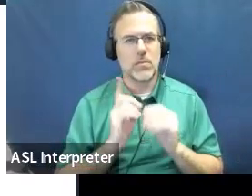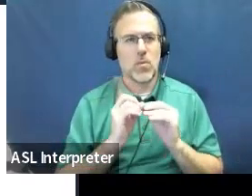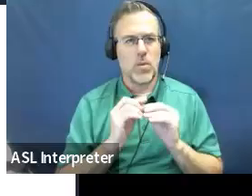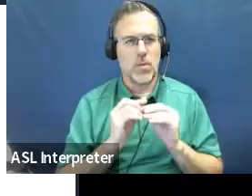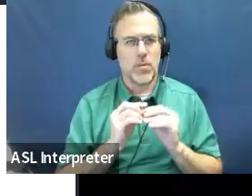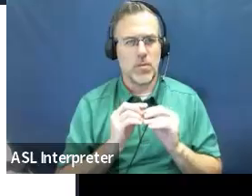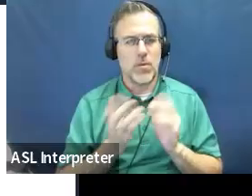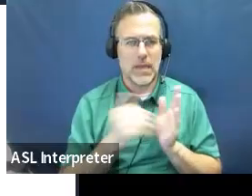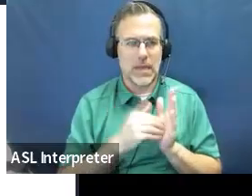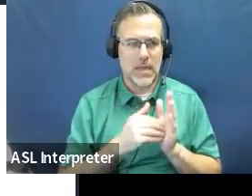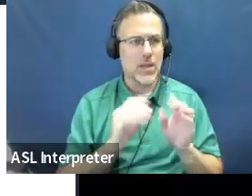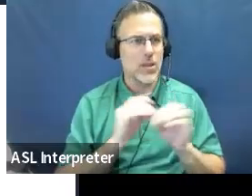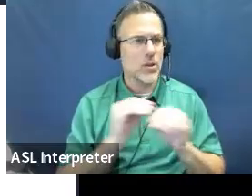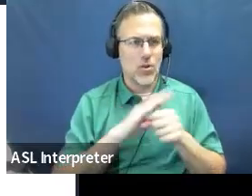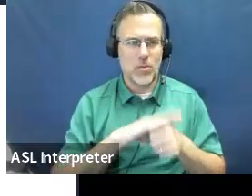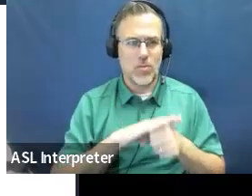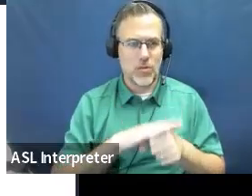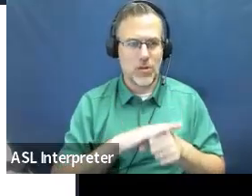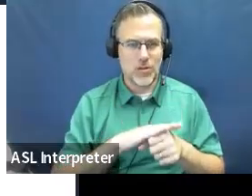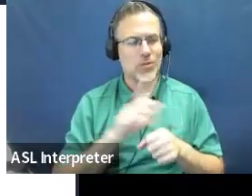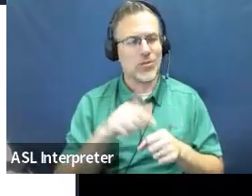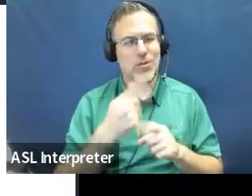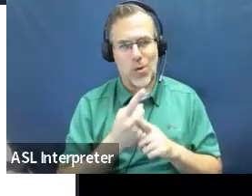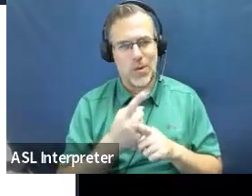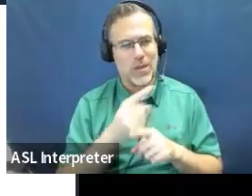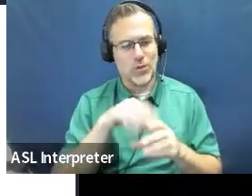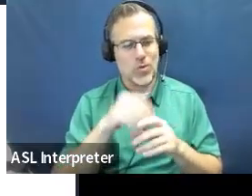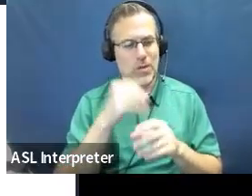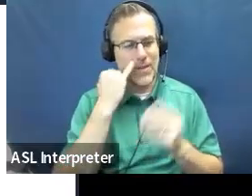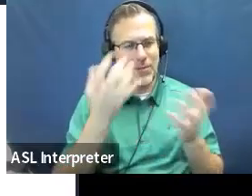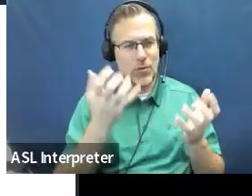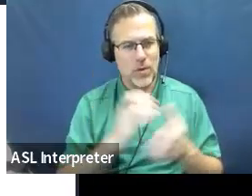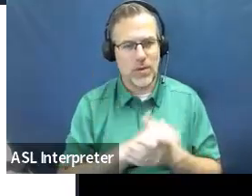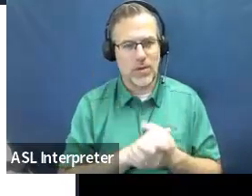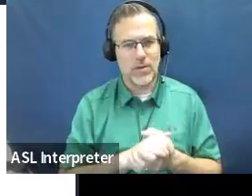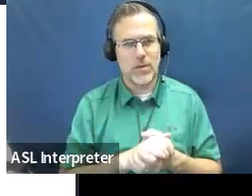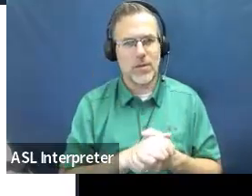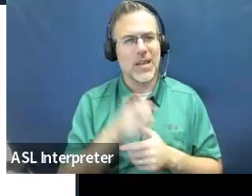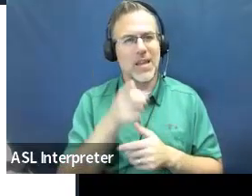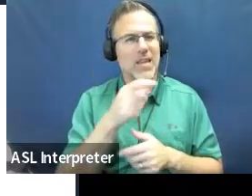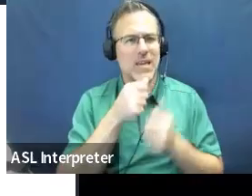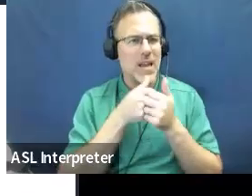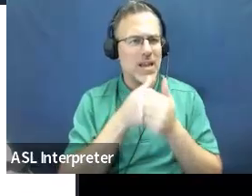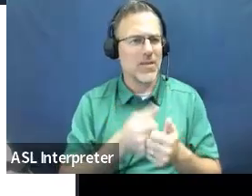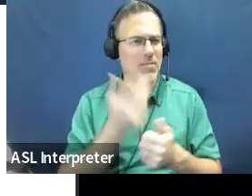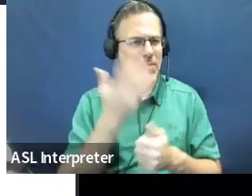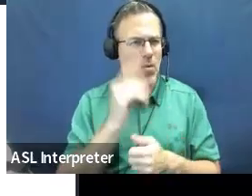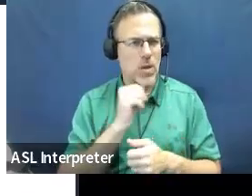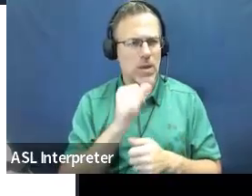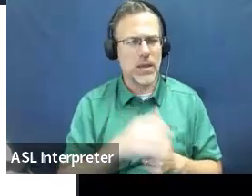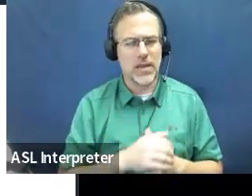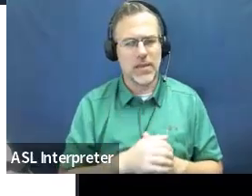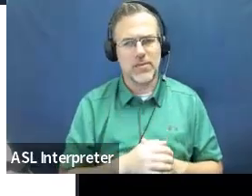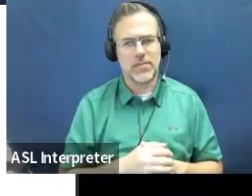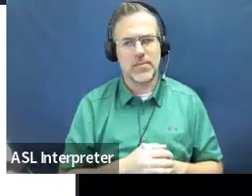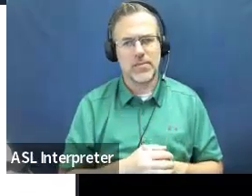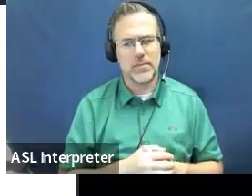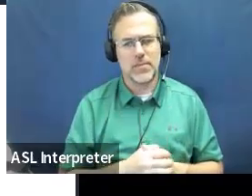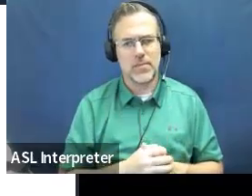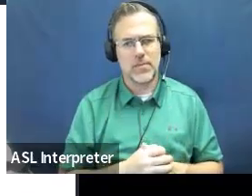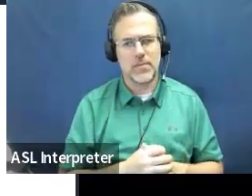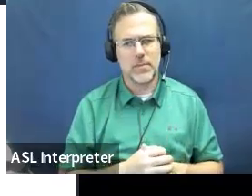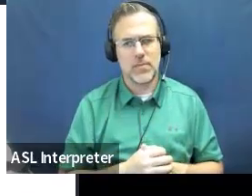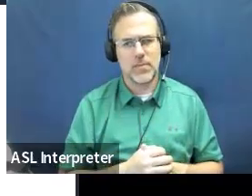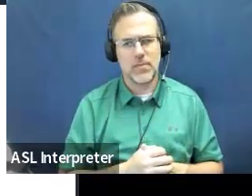Again, no pressure, only participate if you want to. Why is this one non-compliant? Okay, we've got a present level of